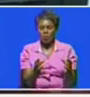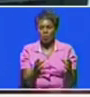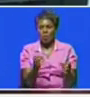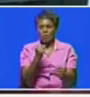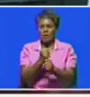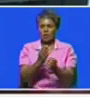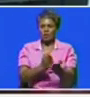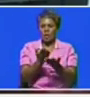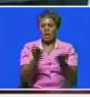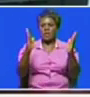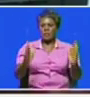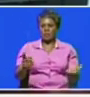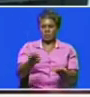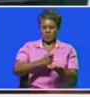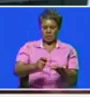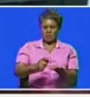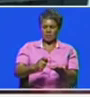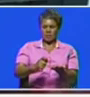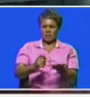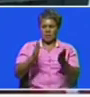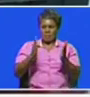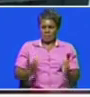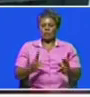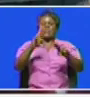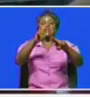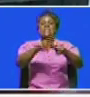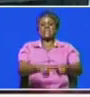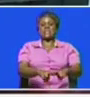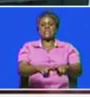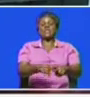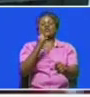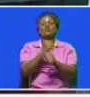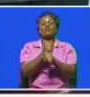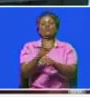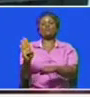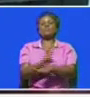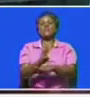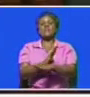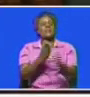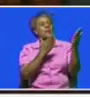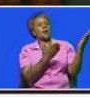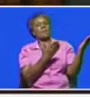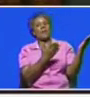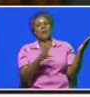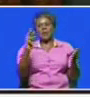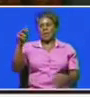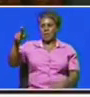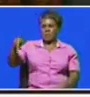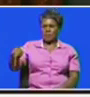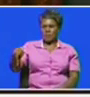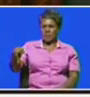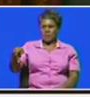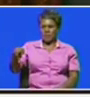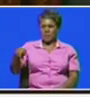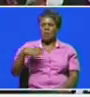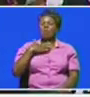to make sure that anybody who signs is somebody who is coming to sit here and do the business that brought you to this house. The MPs are perhaps keen